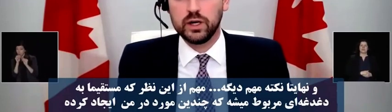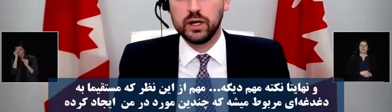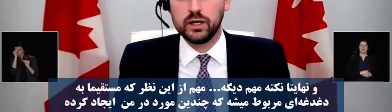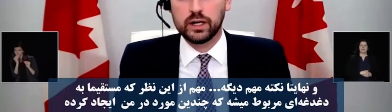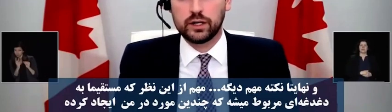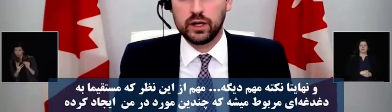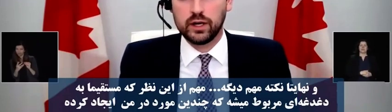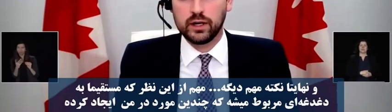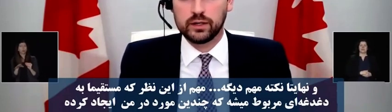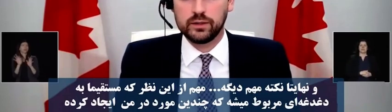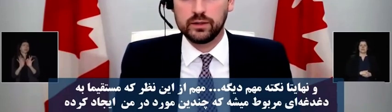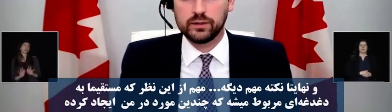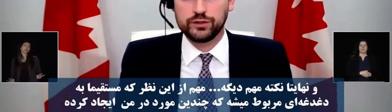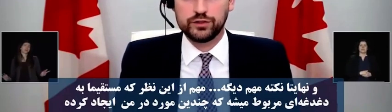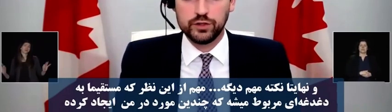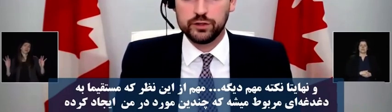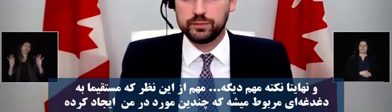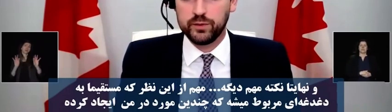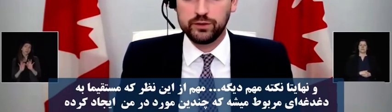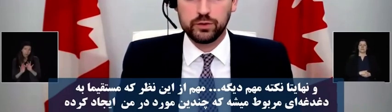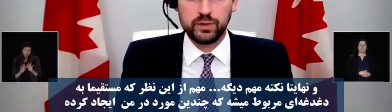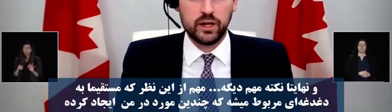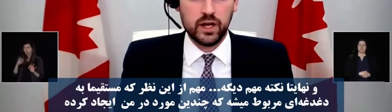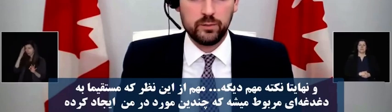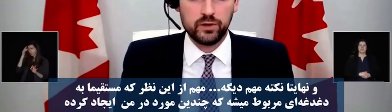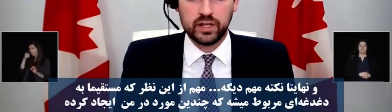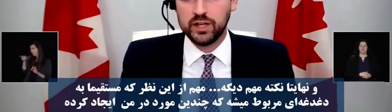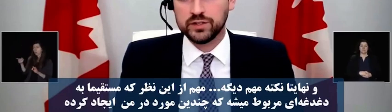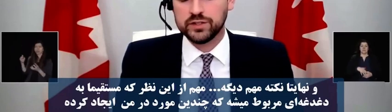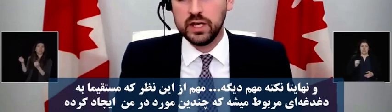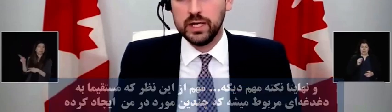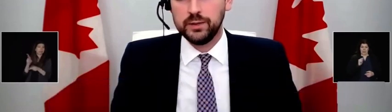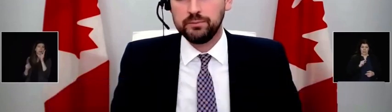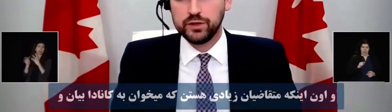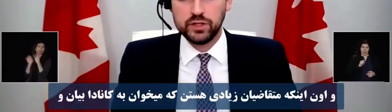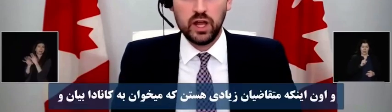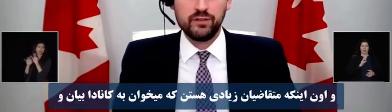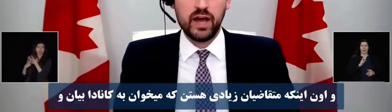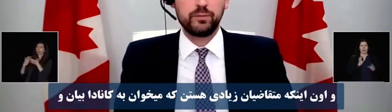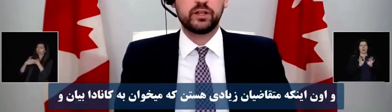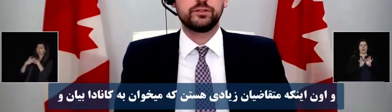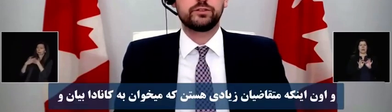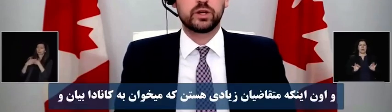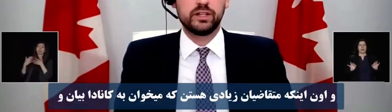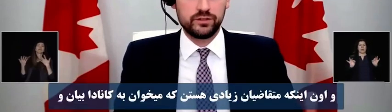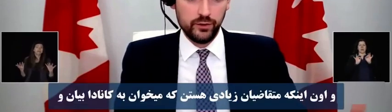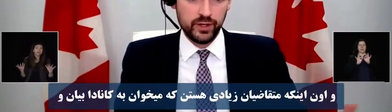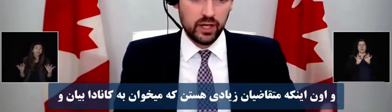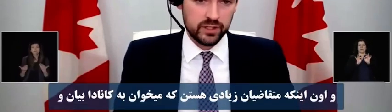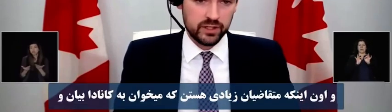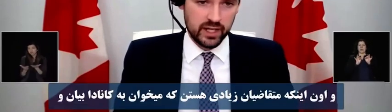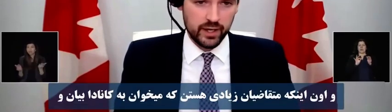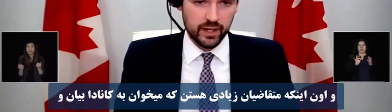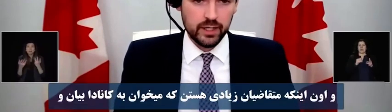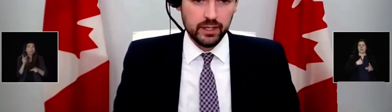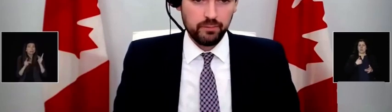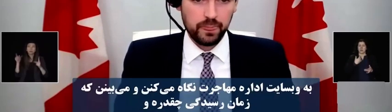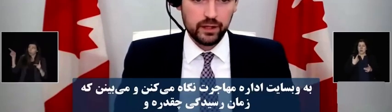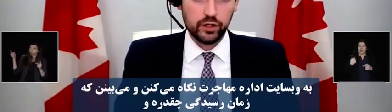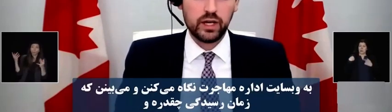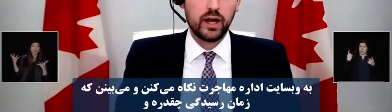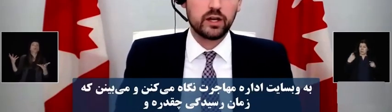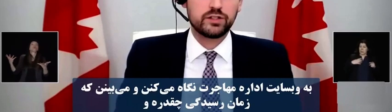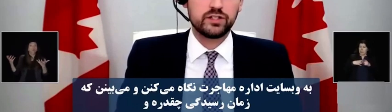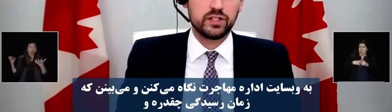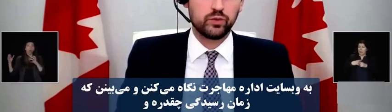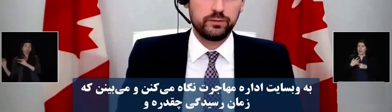to a concern that has been raised with me on a number of occasions, there's a lot of applicants who are considering coming to Canada that